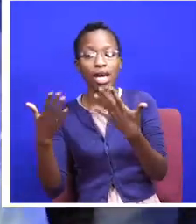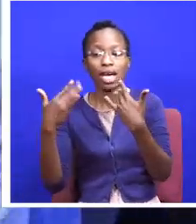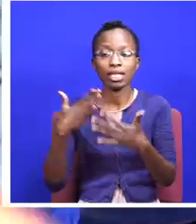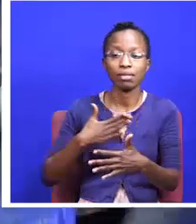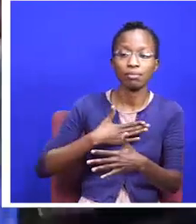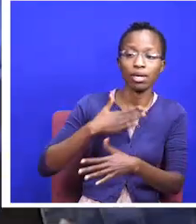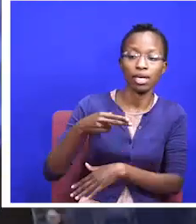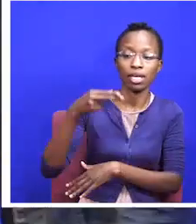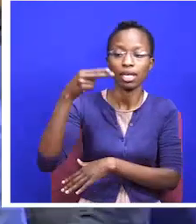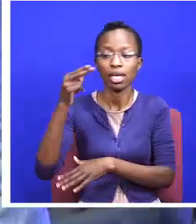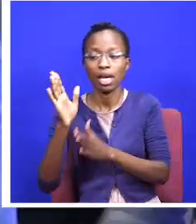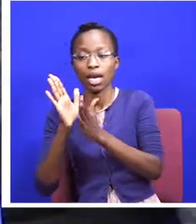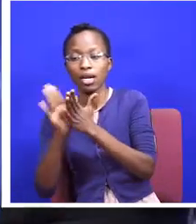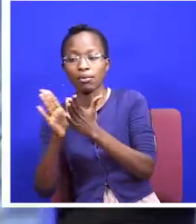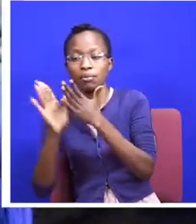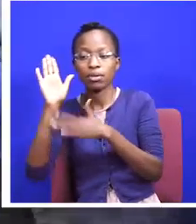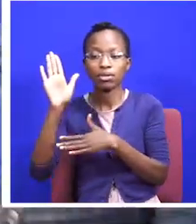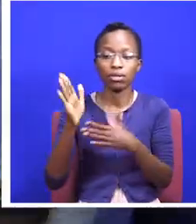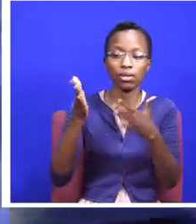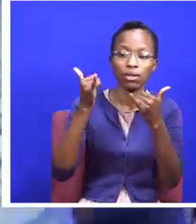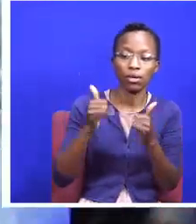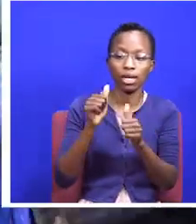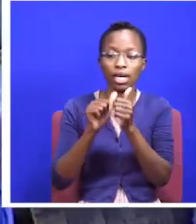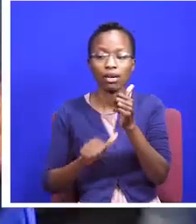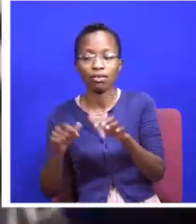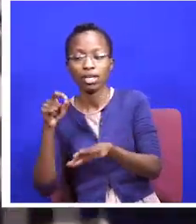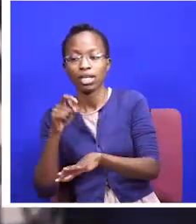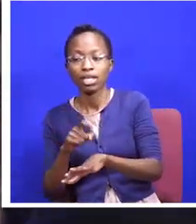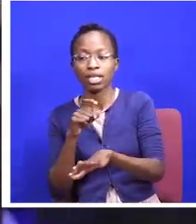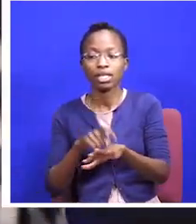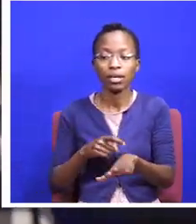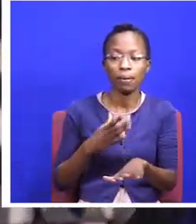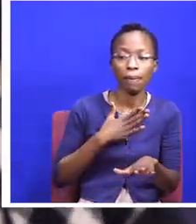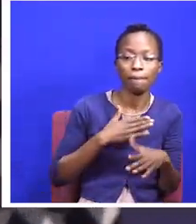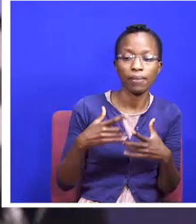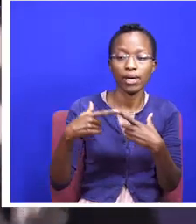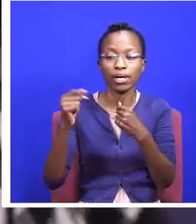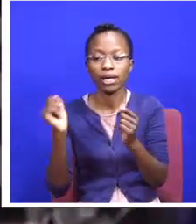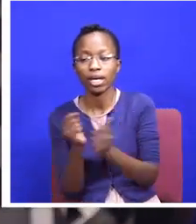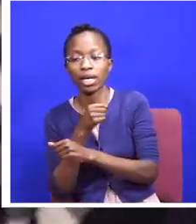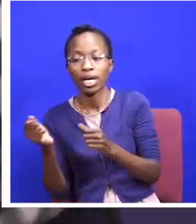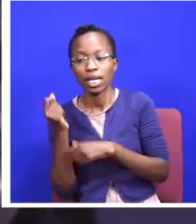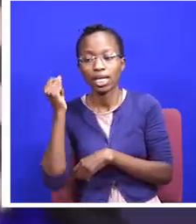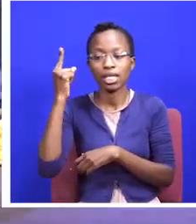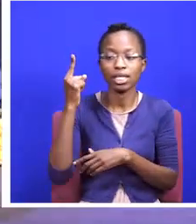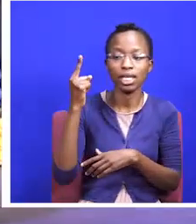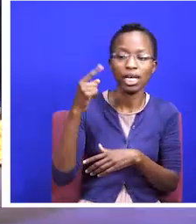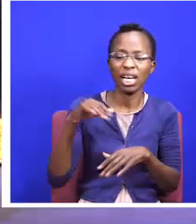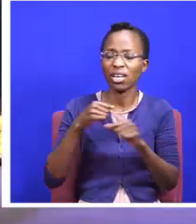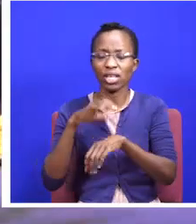gracious rhythm. I lift my hands high in praise to you. Now every time I